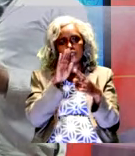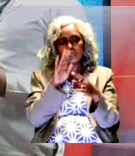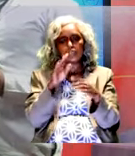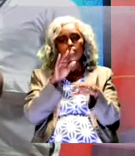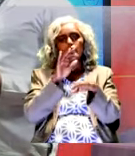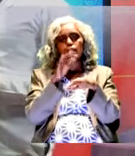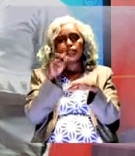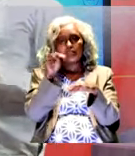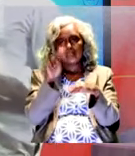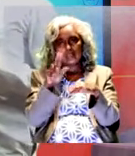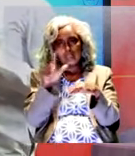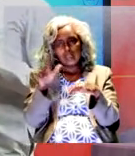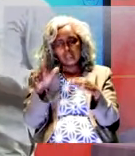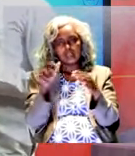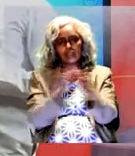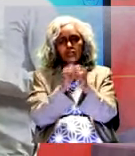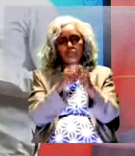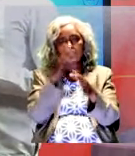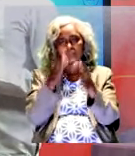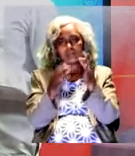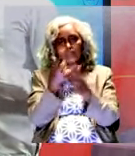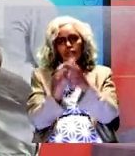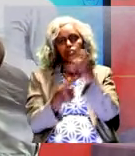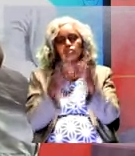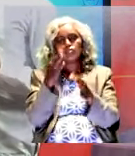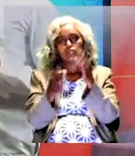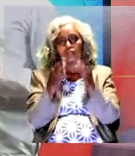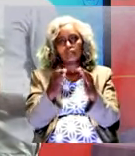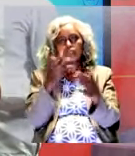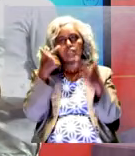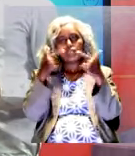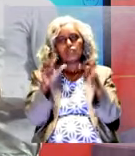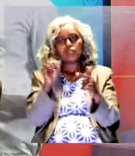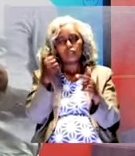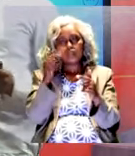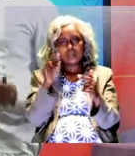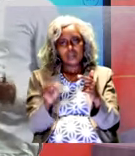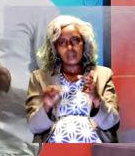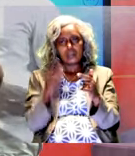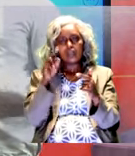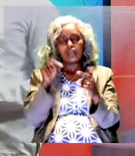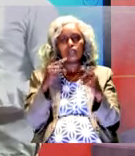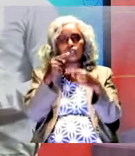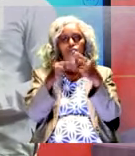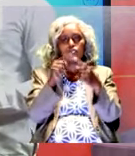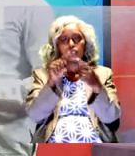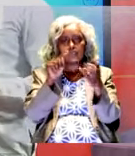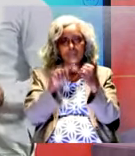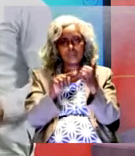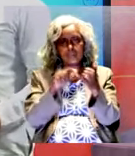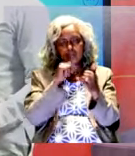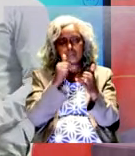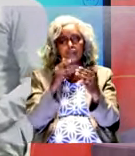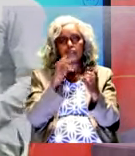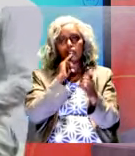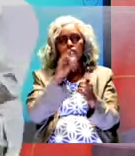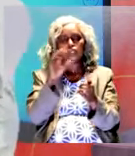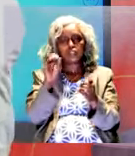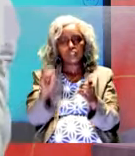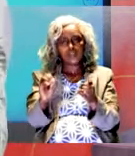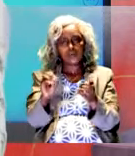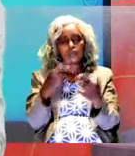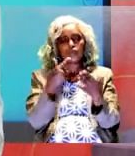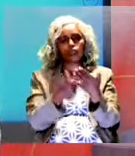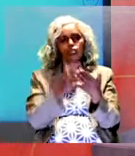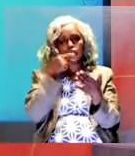null sequence if and only if the limit of an when n goes to infinity is 0. So